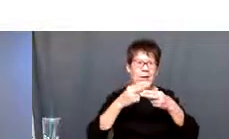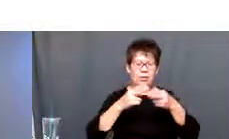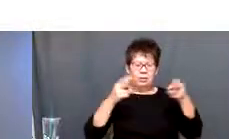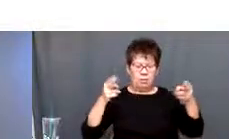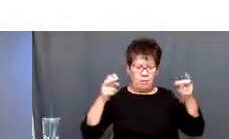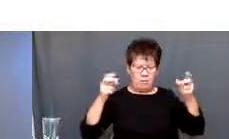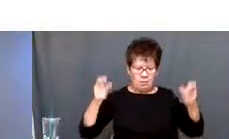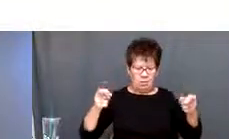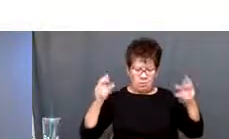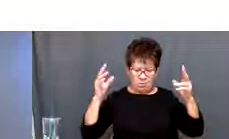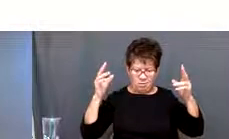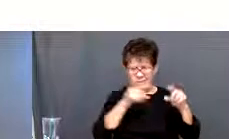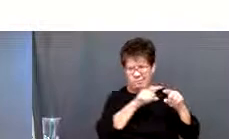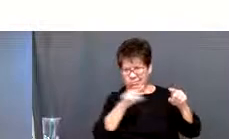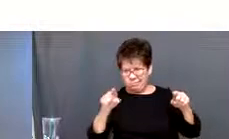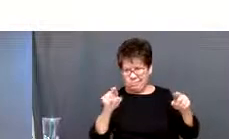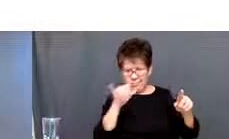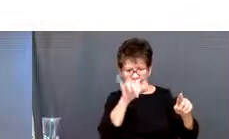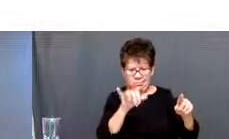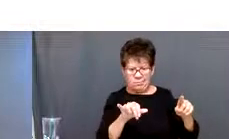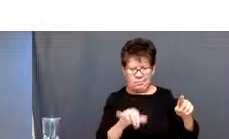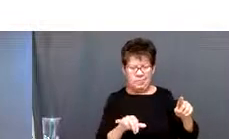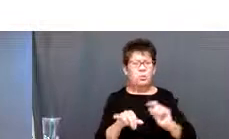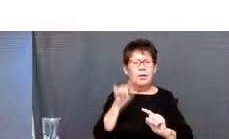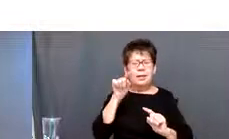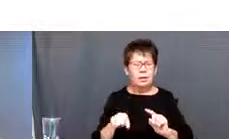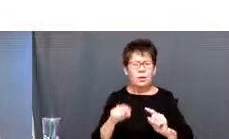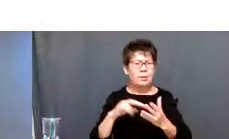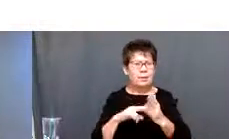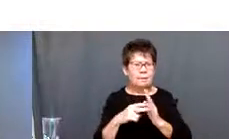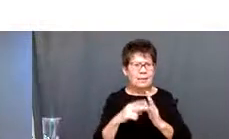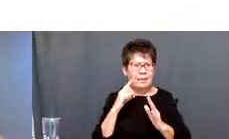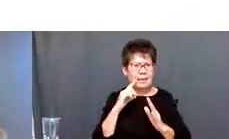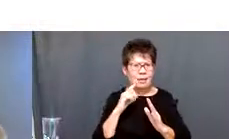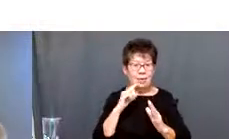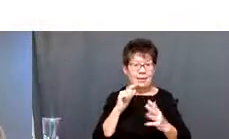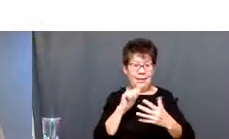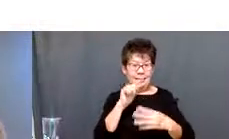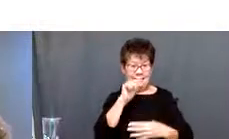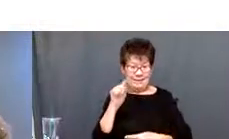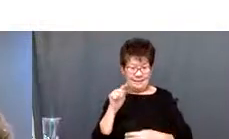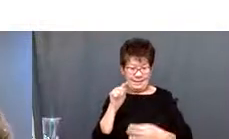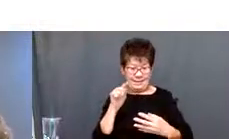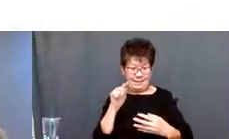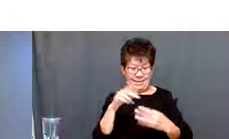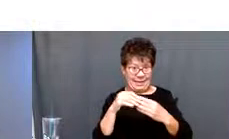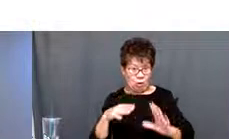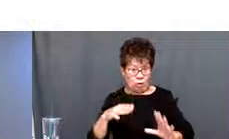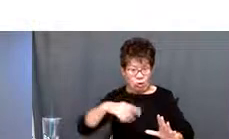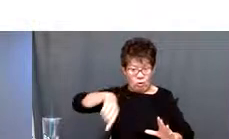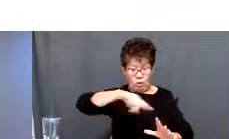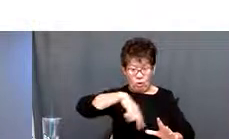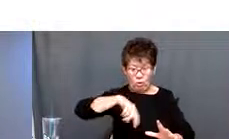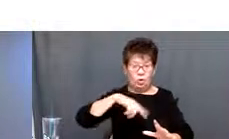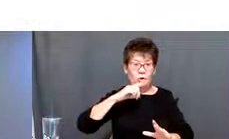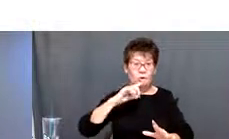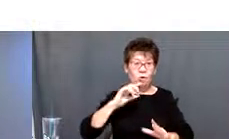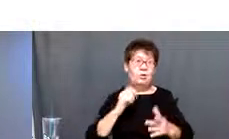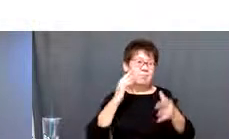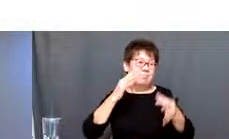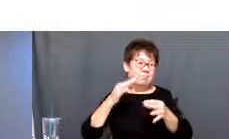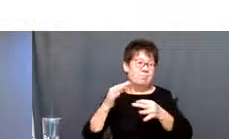titles actually mean? These are the folks who are making decisions about TEIS, and that includes the TEIS extended option. So we're